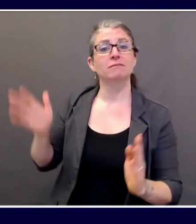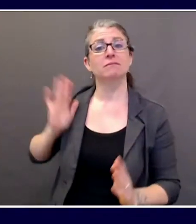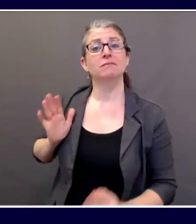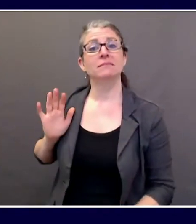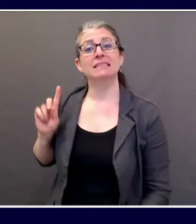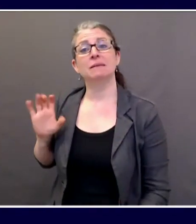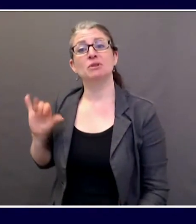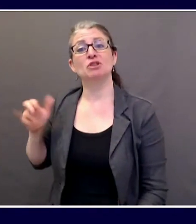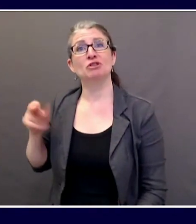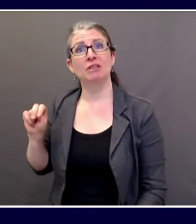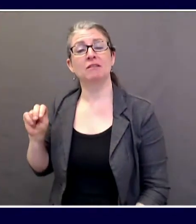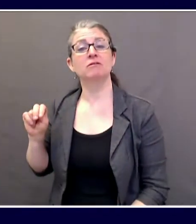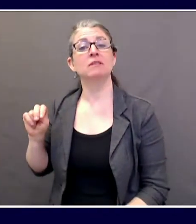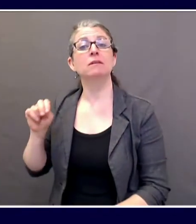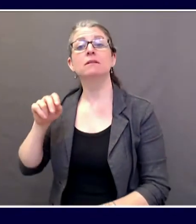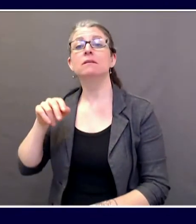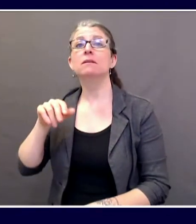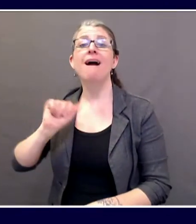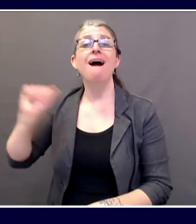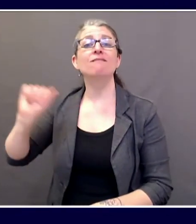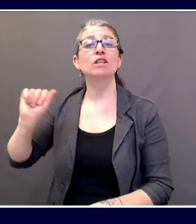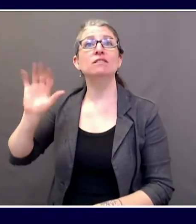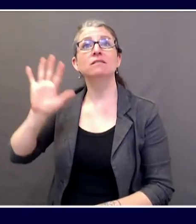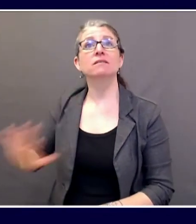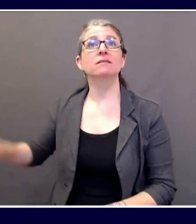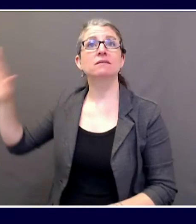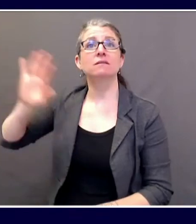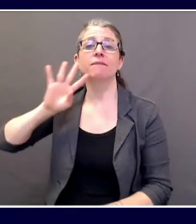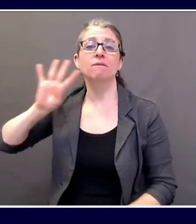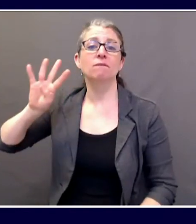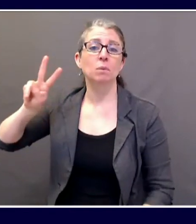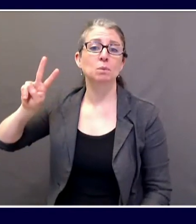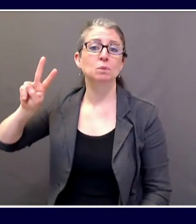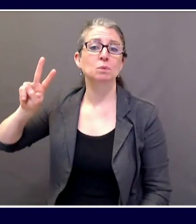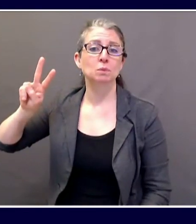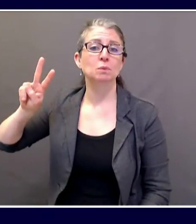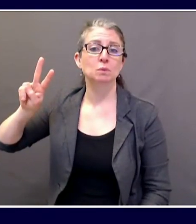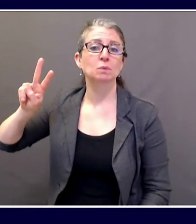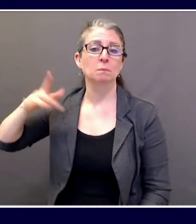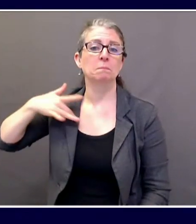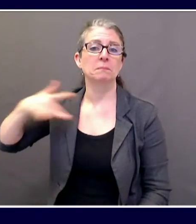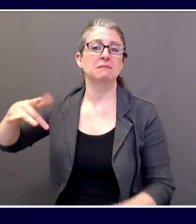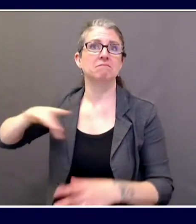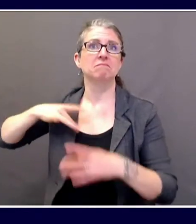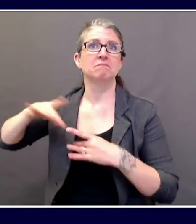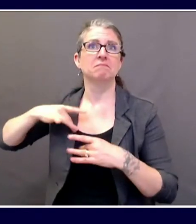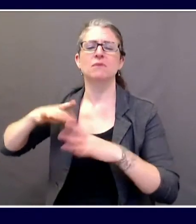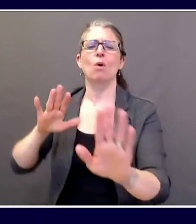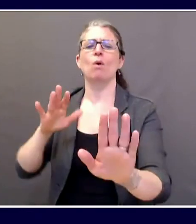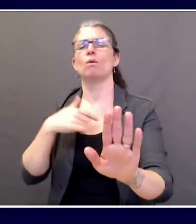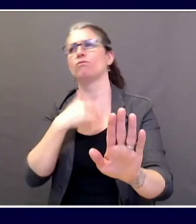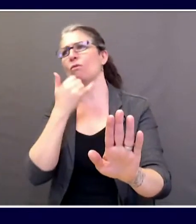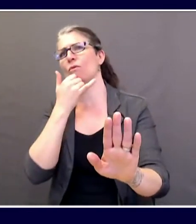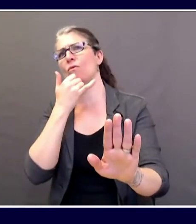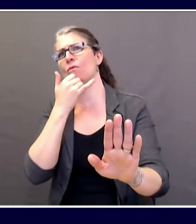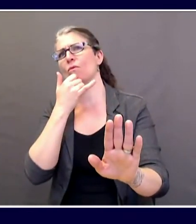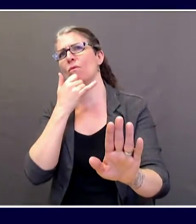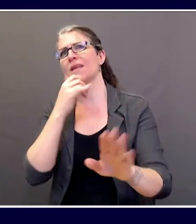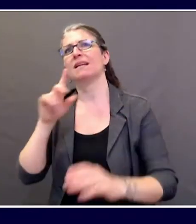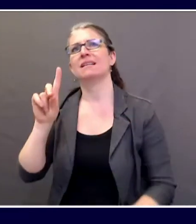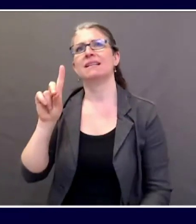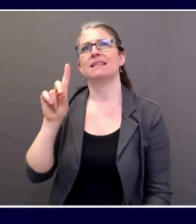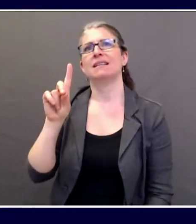a COVID case was 42 or 43. 44 in December, 43 in